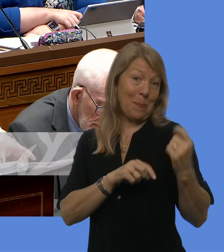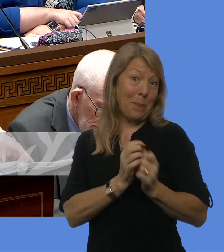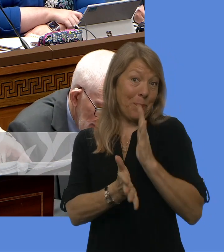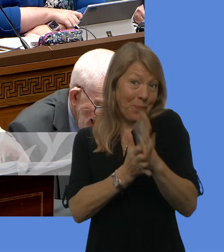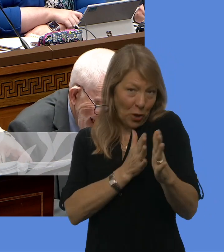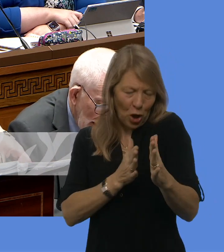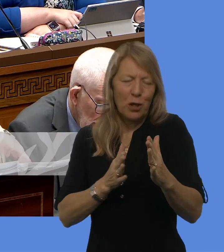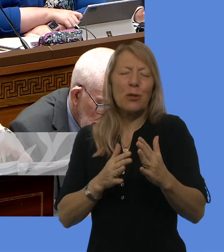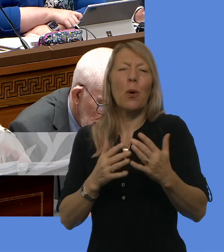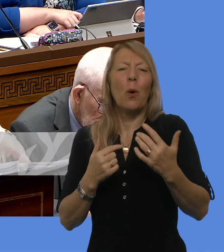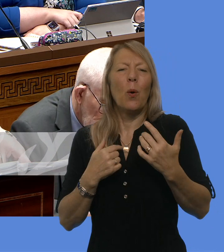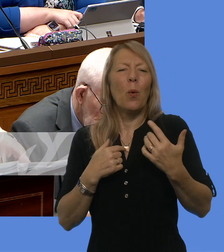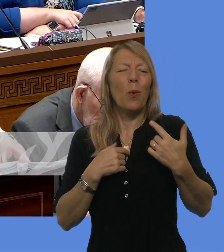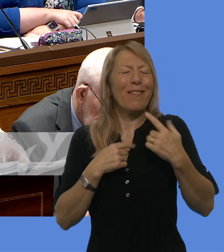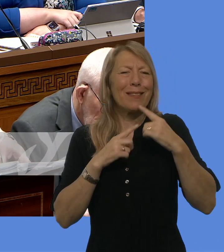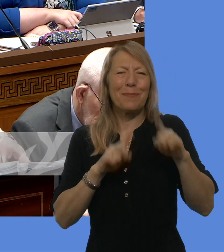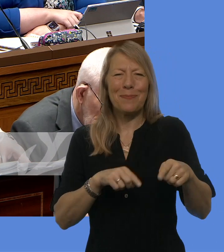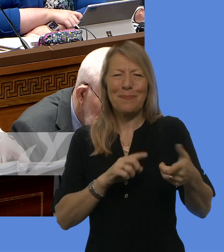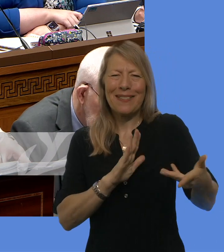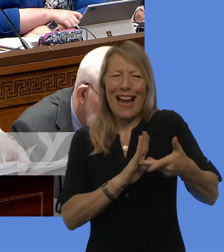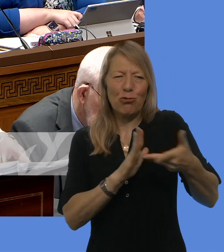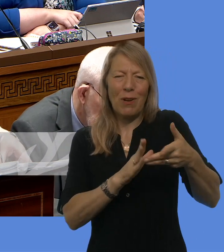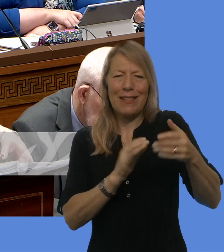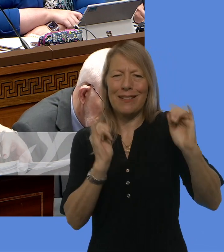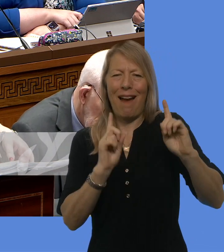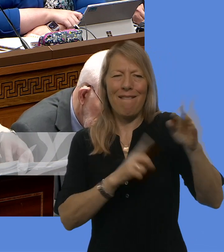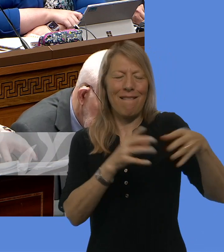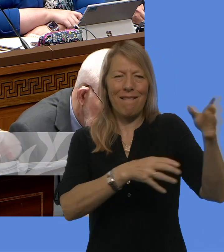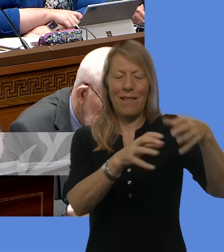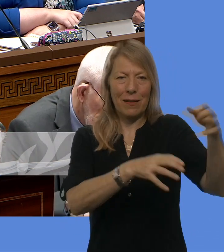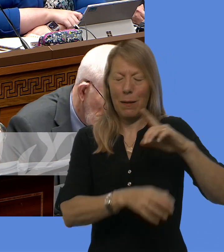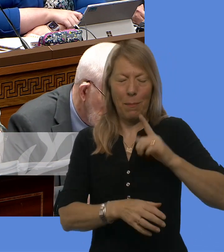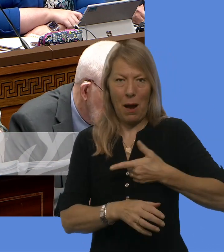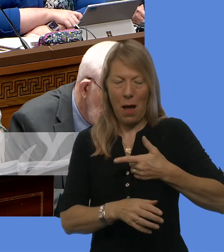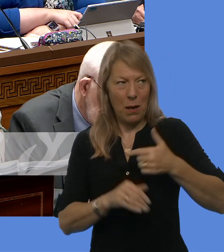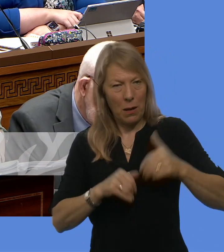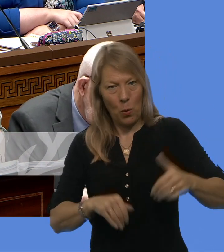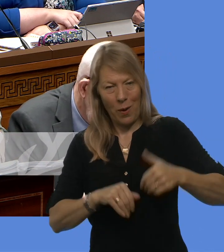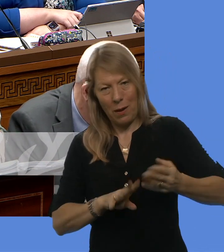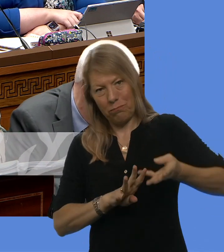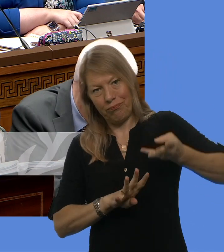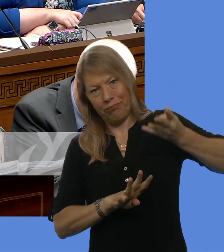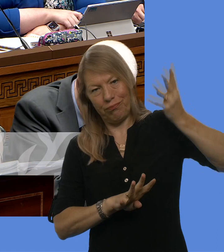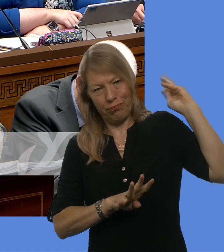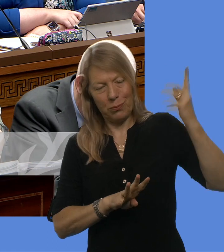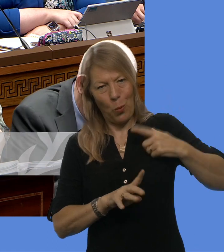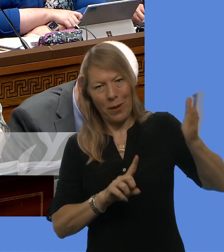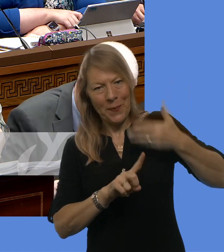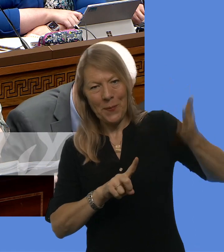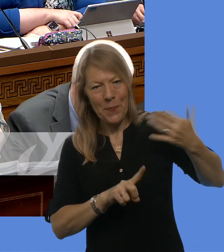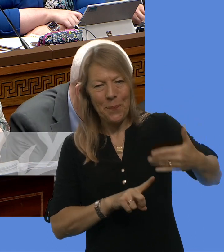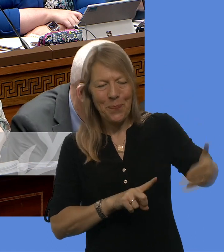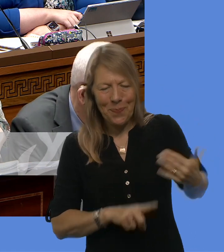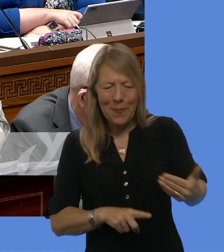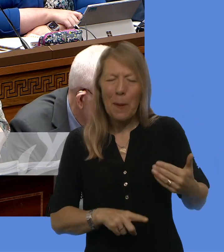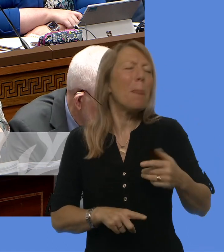additional resources with a view to resolving the backlog as soon as possible. That backlog is a result of medical appointments being paused due to several